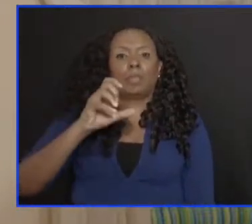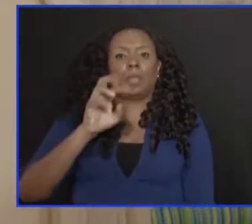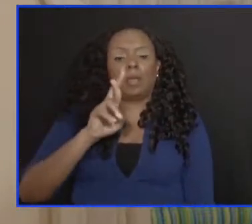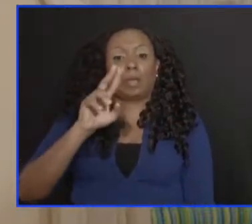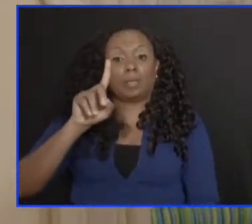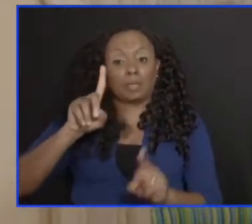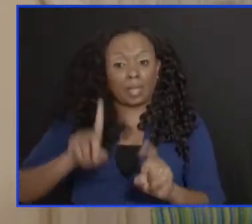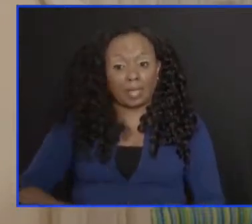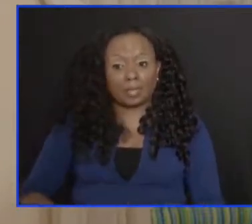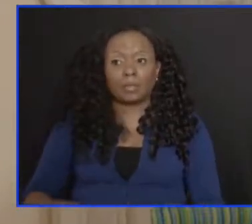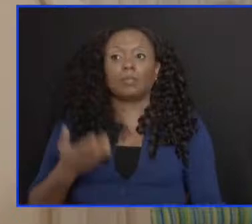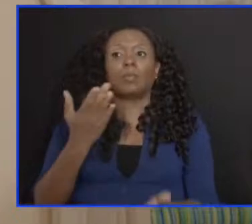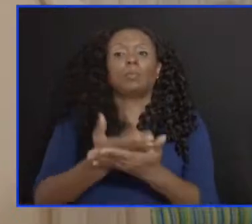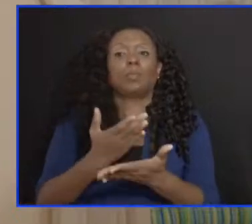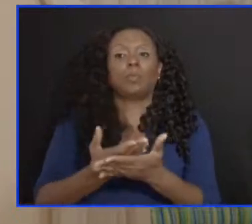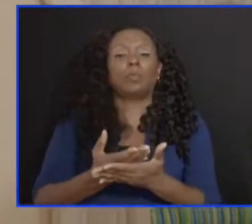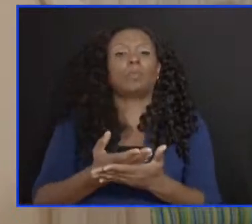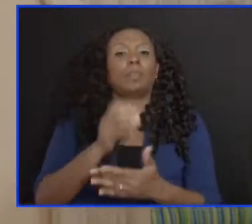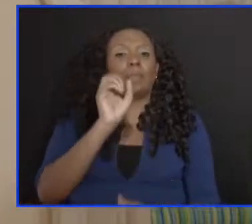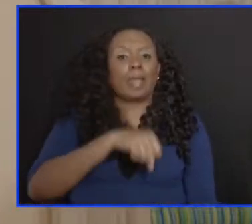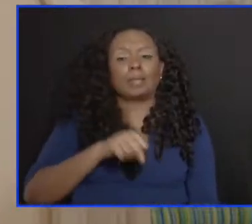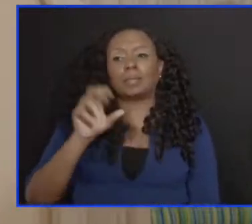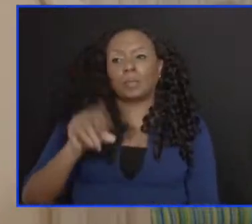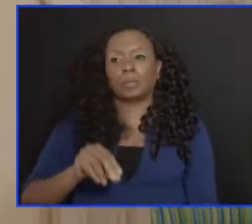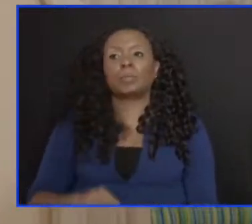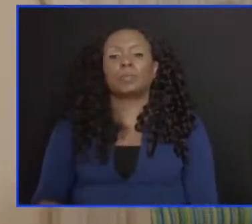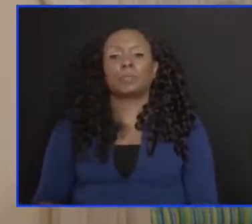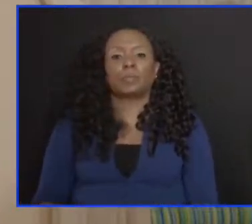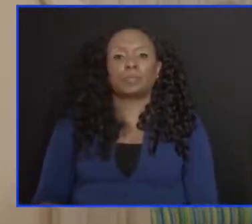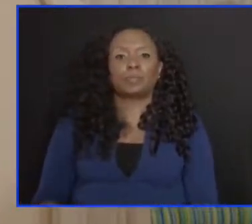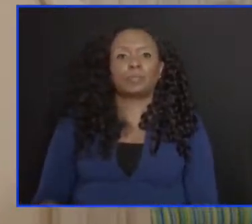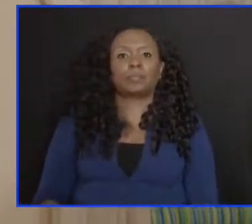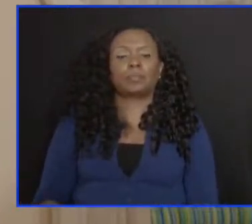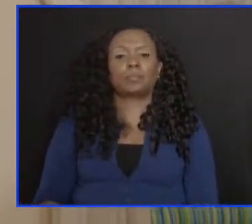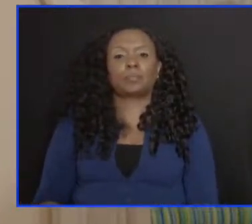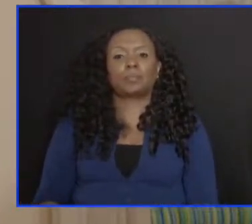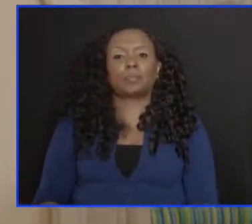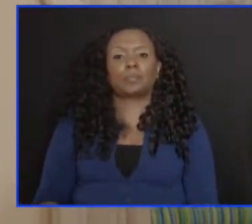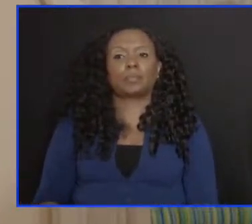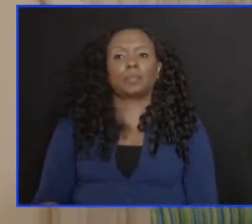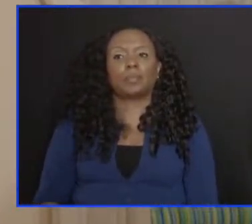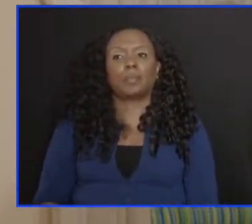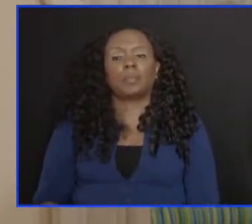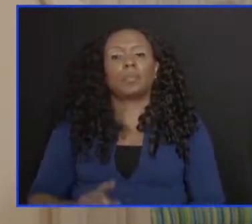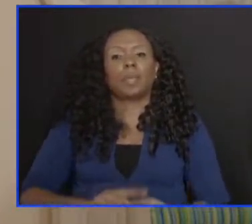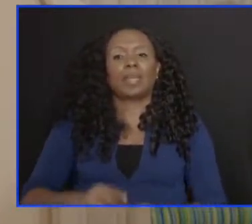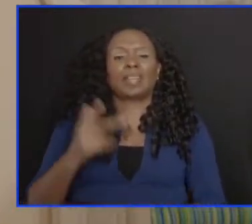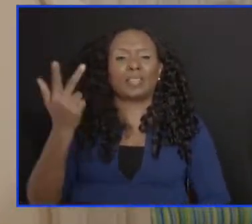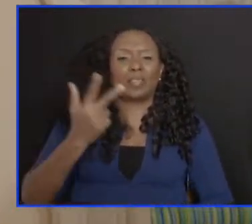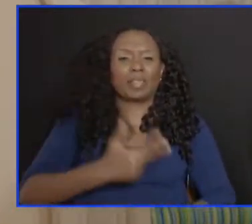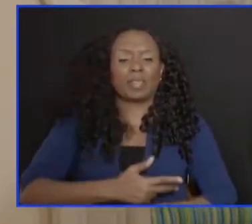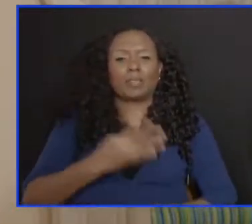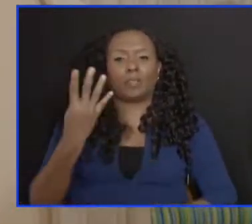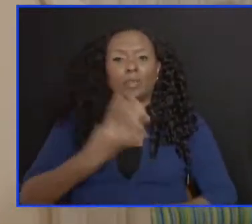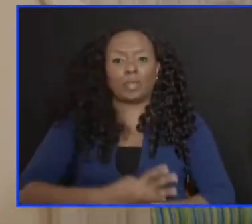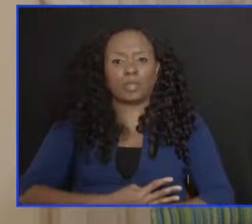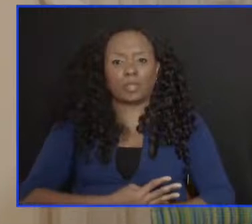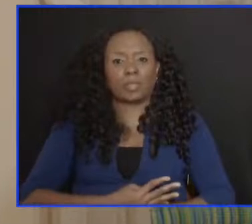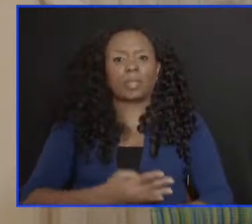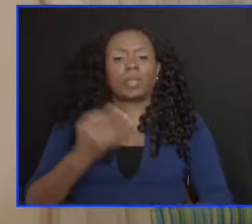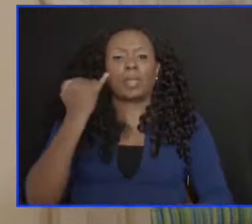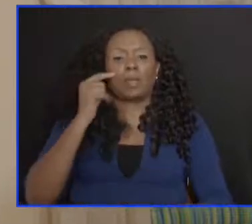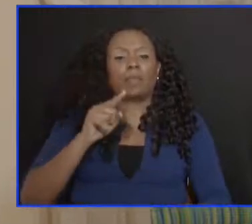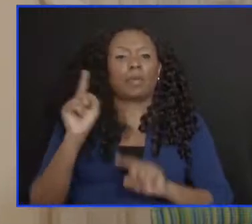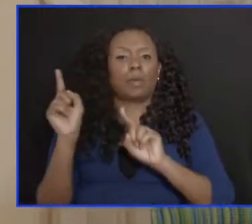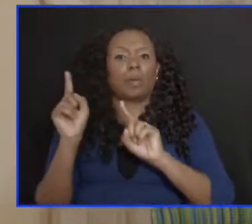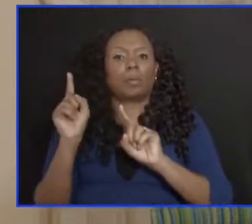tell you whether or not that person has COVID. What happens in the intervening 3 to 4 days is that that person who is returning